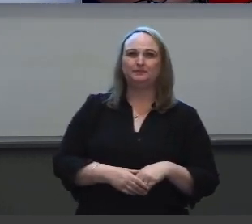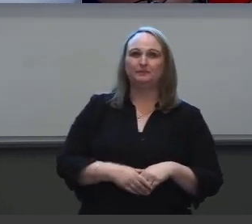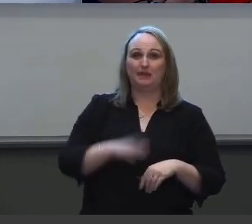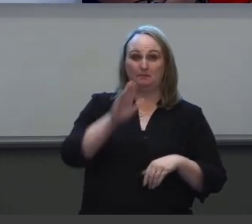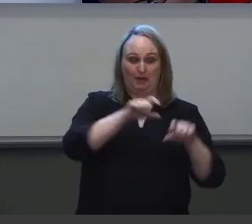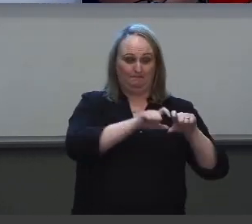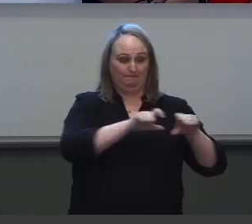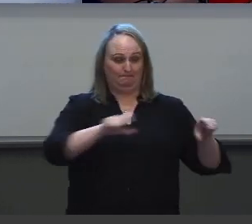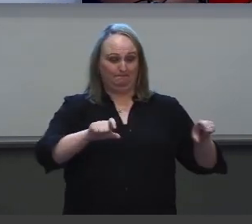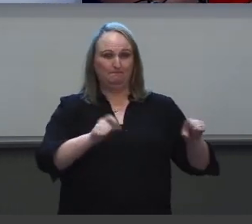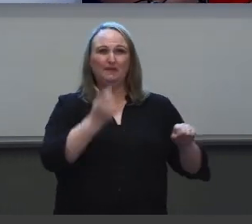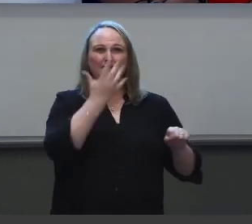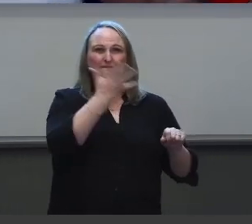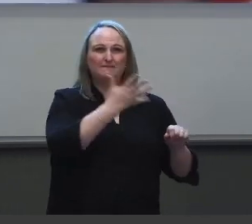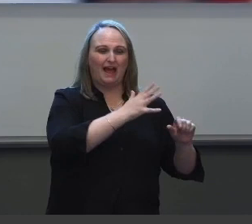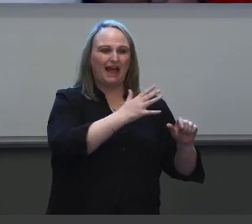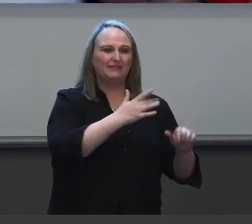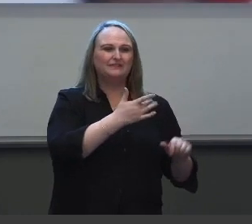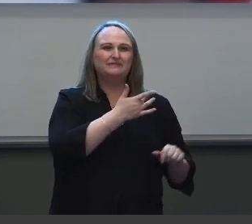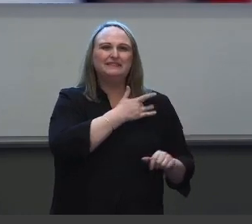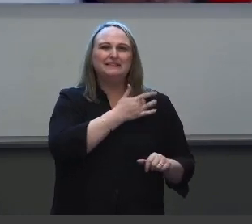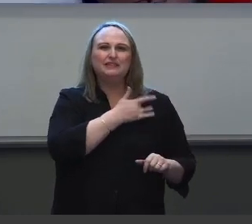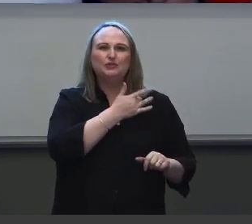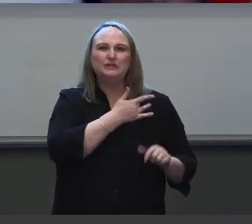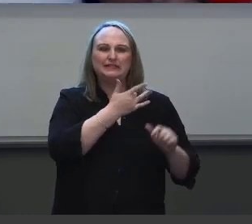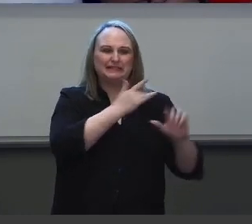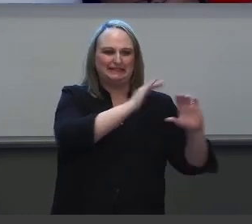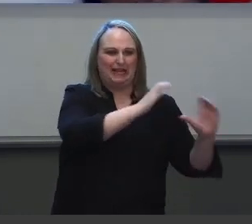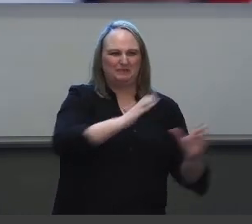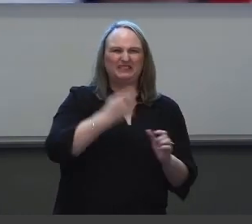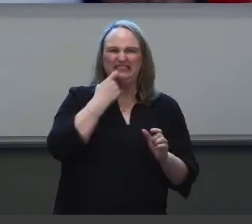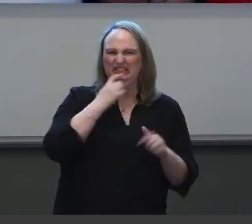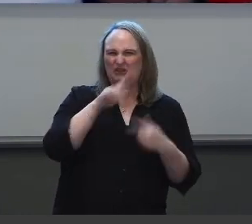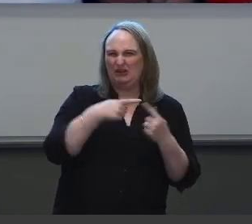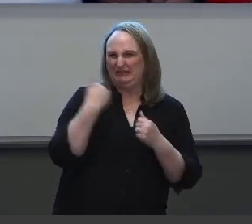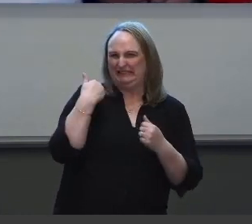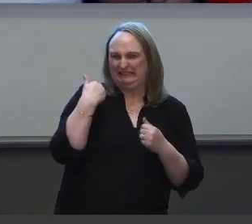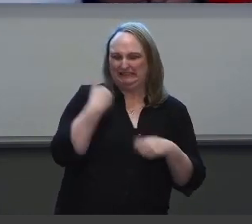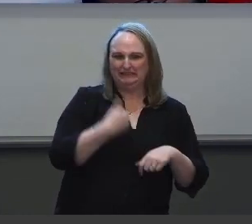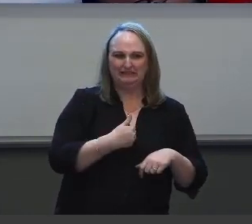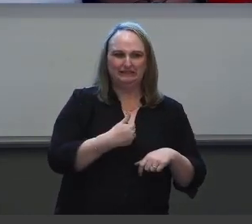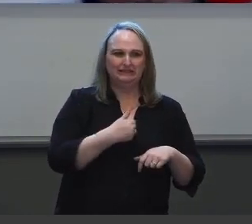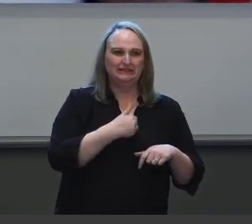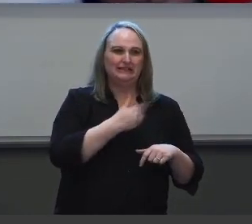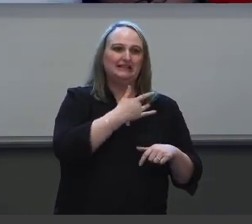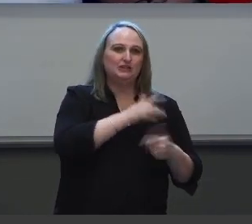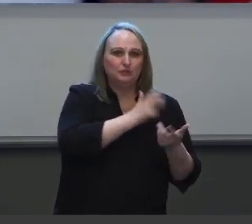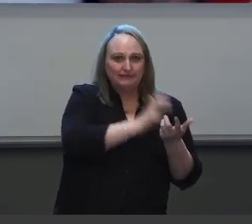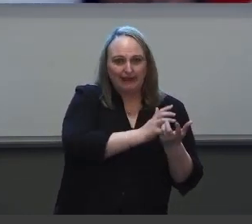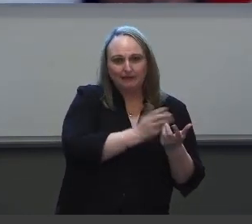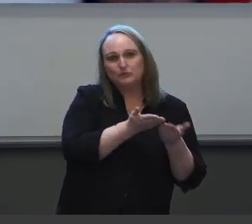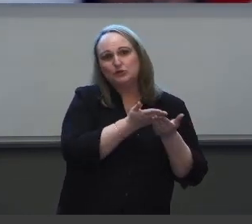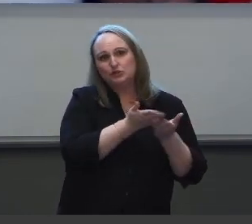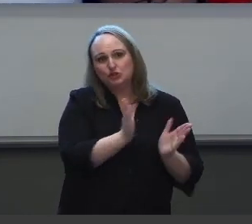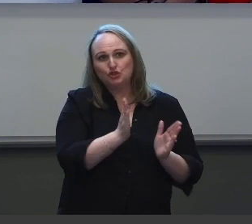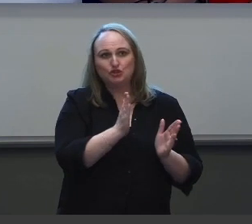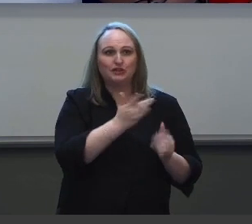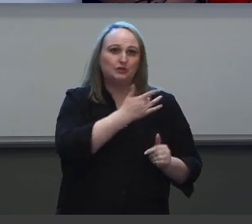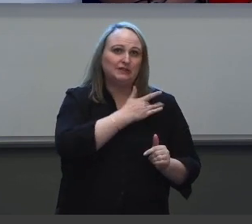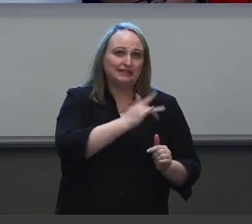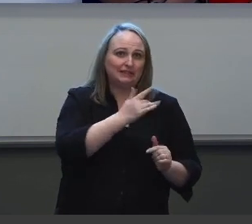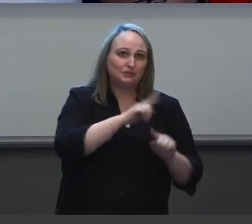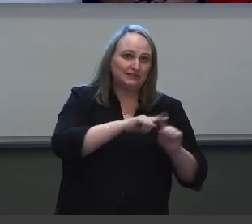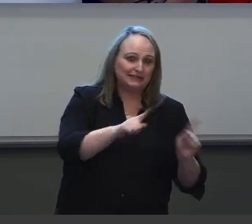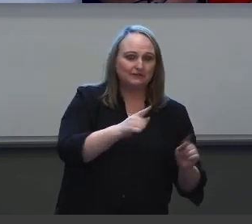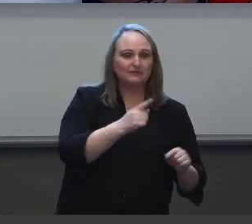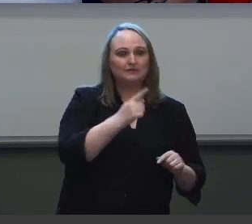bottom here are those five different sensory subtypes I just talked about. So the sensory adaptive, generalized sensory difference, taste